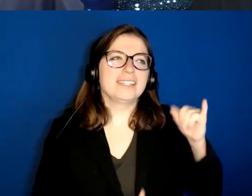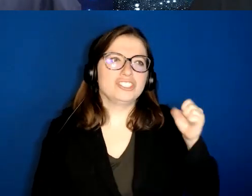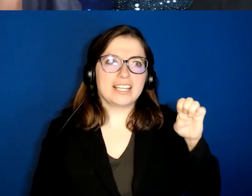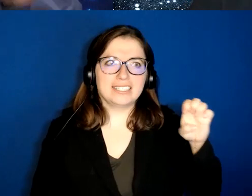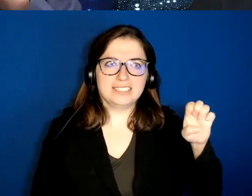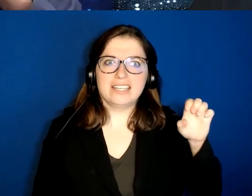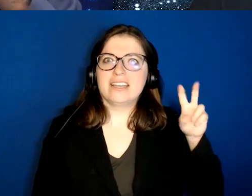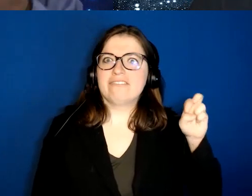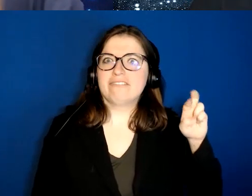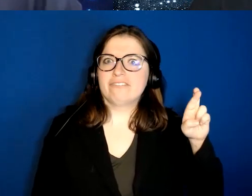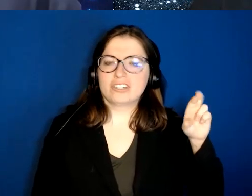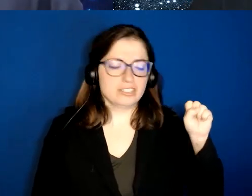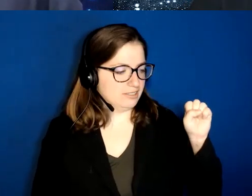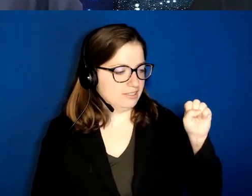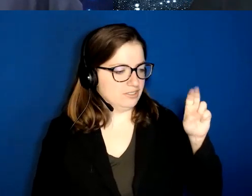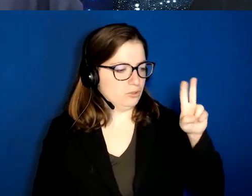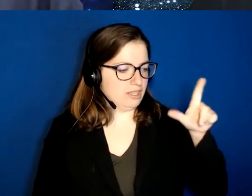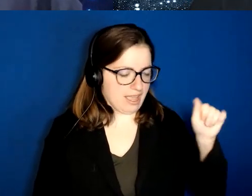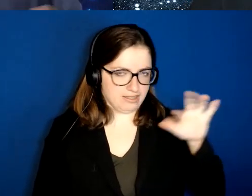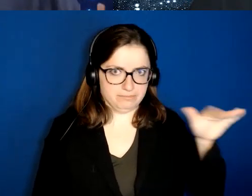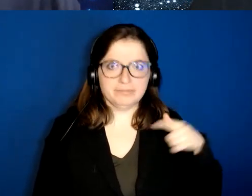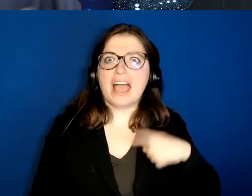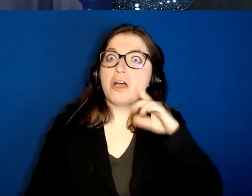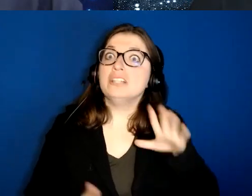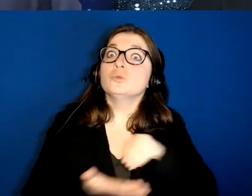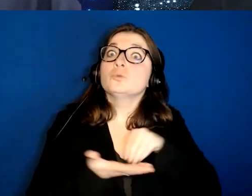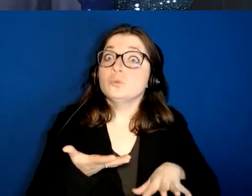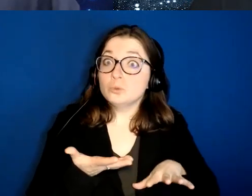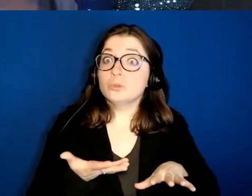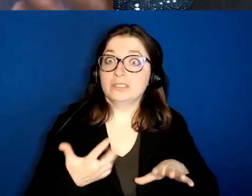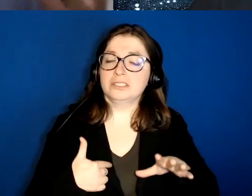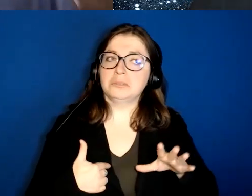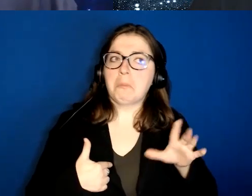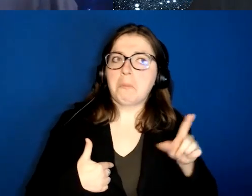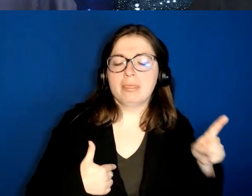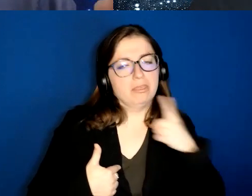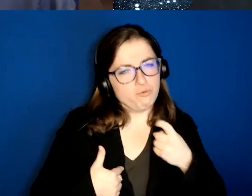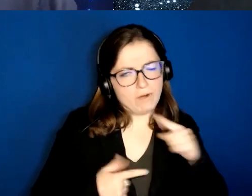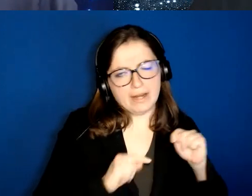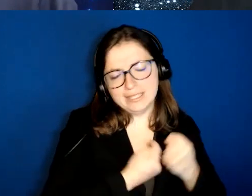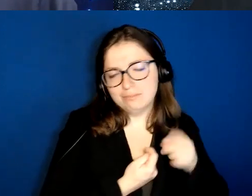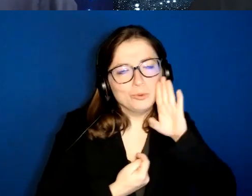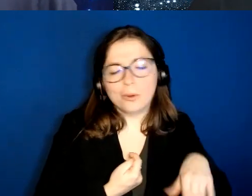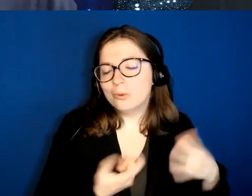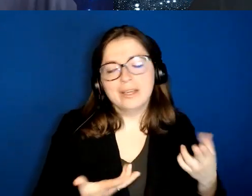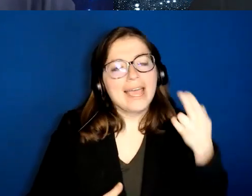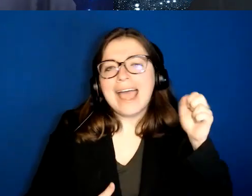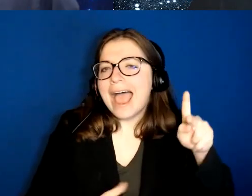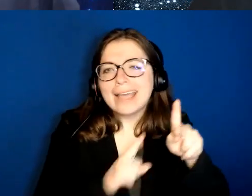and I thought, you know, students probably would get interested primarily from the red team, because, you know, hacking is fun, you know.